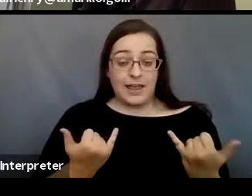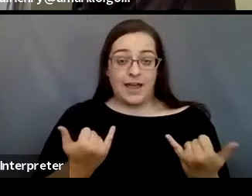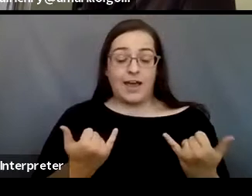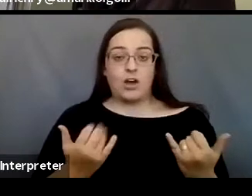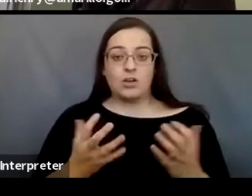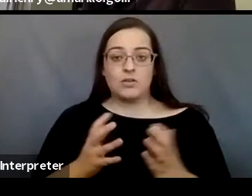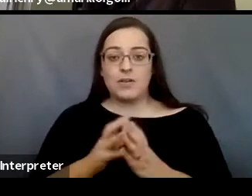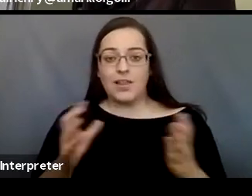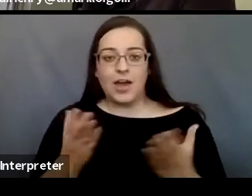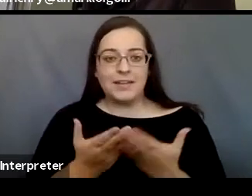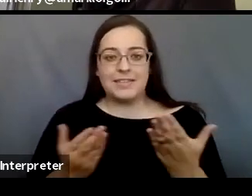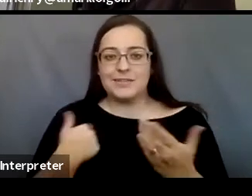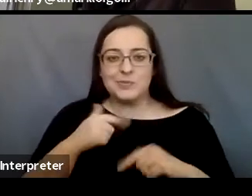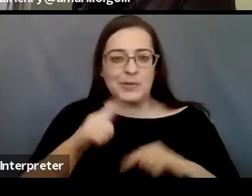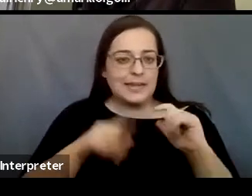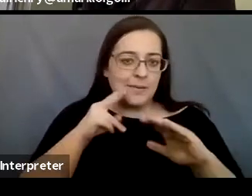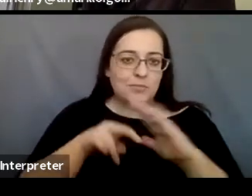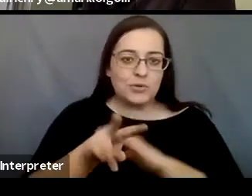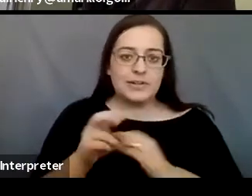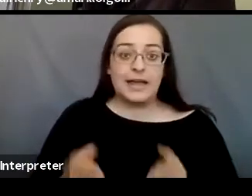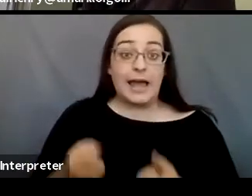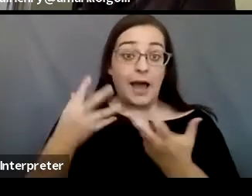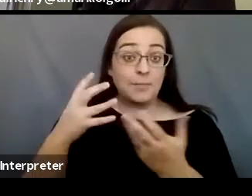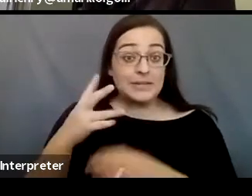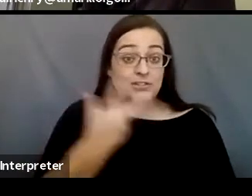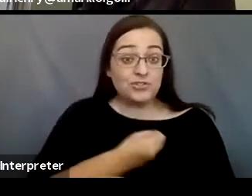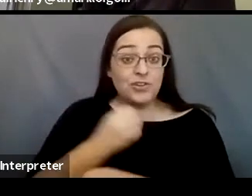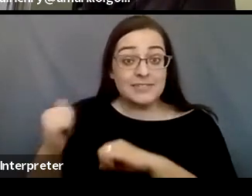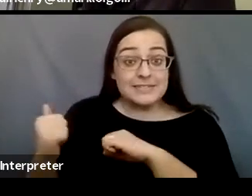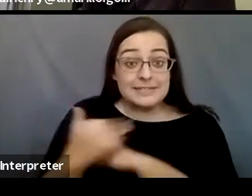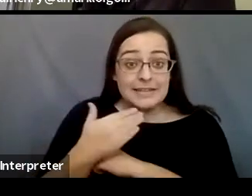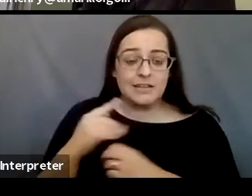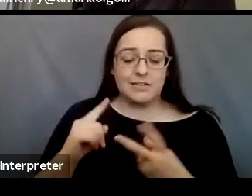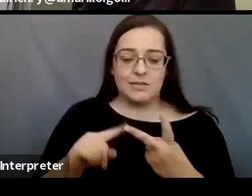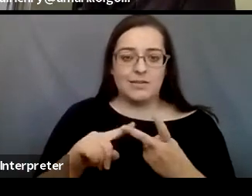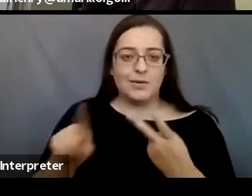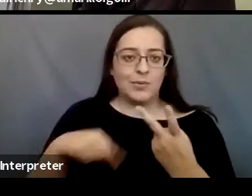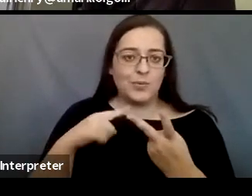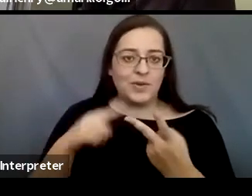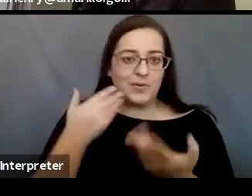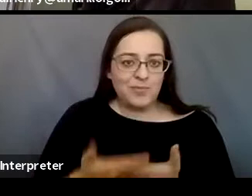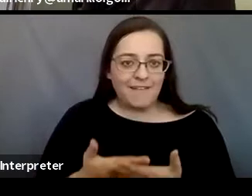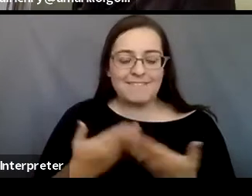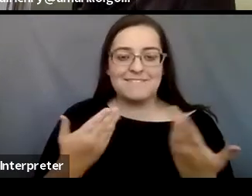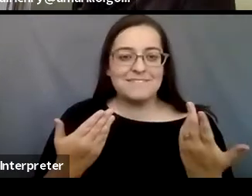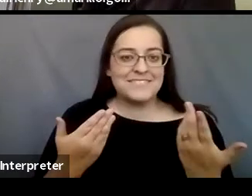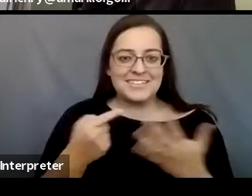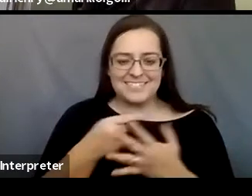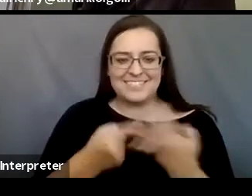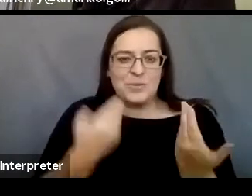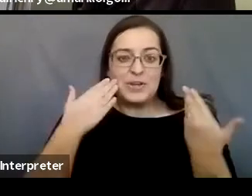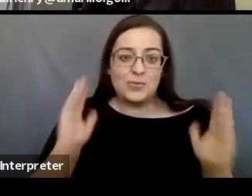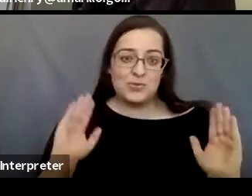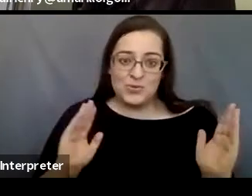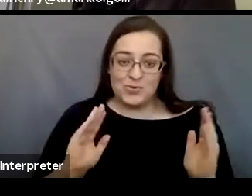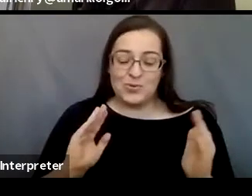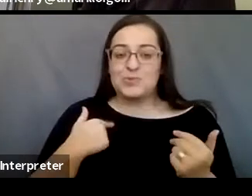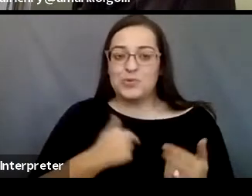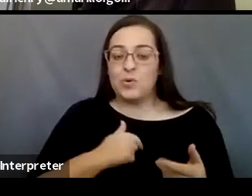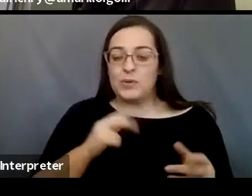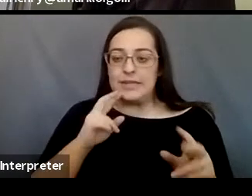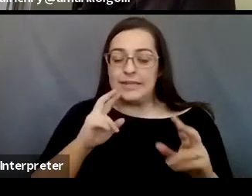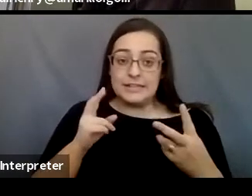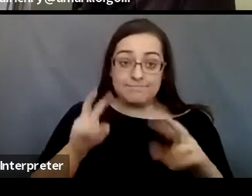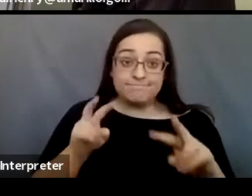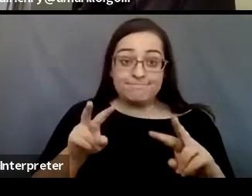lot of variables we can't predict. Is exactly how much vaccine is coming, exactly when is it coming. So we also anticipate a very